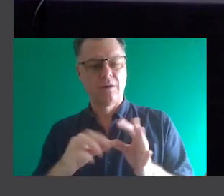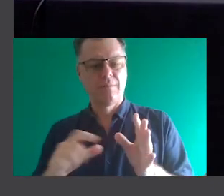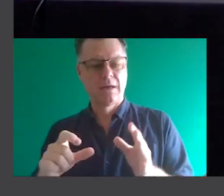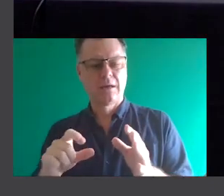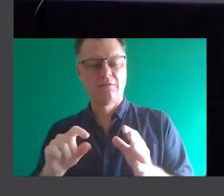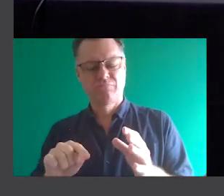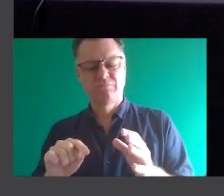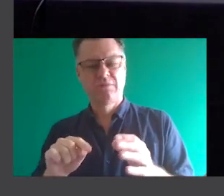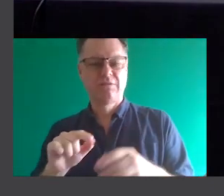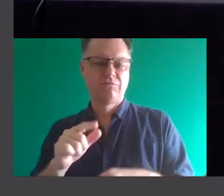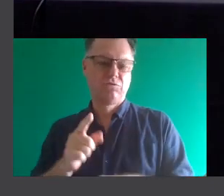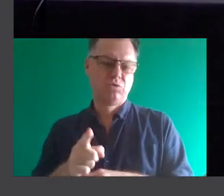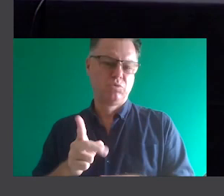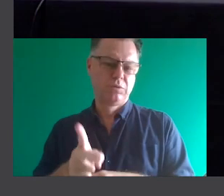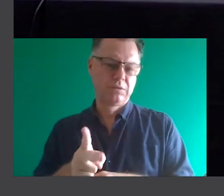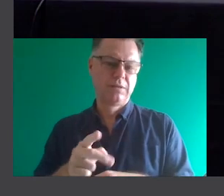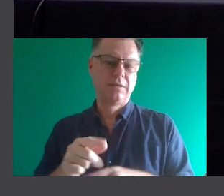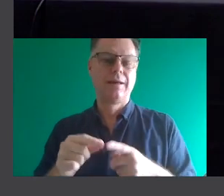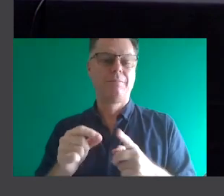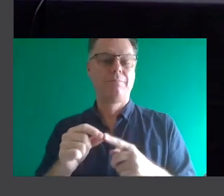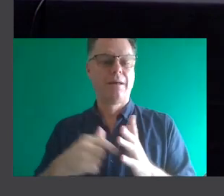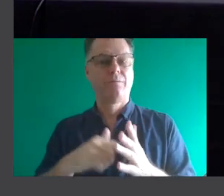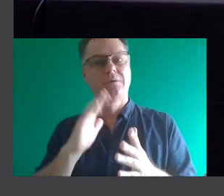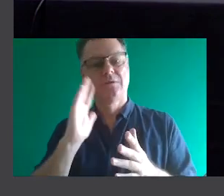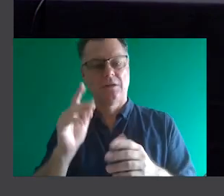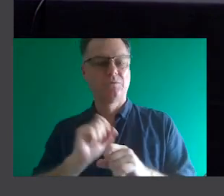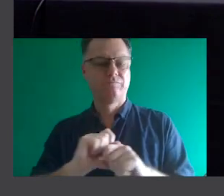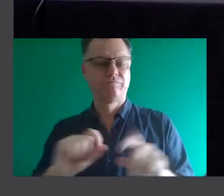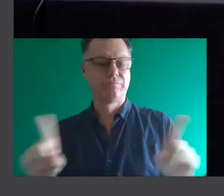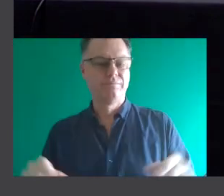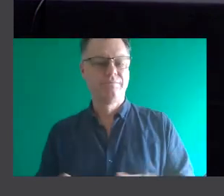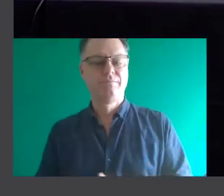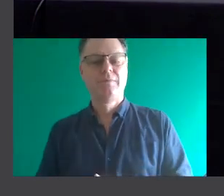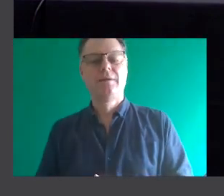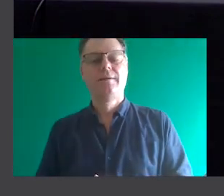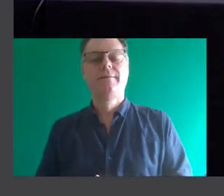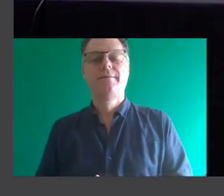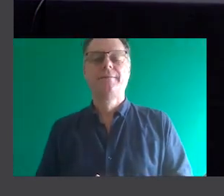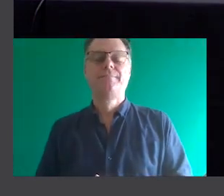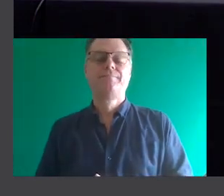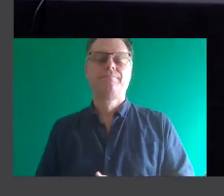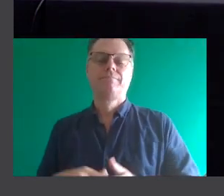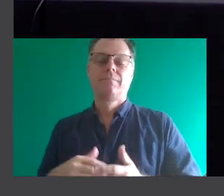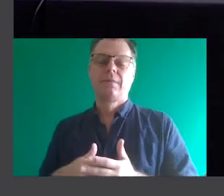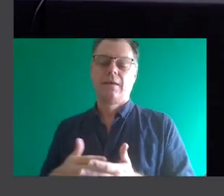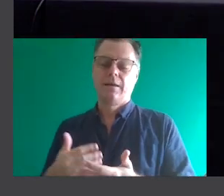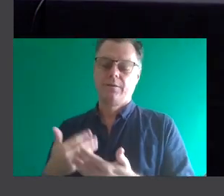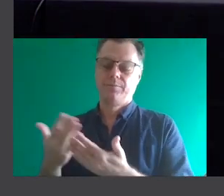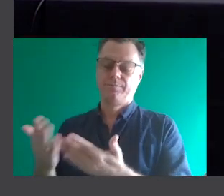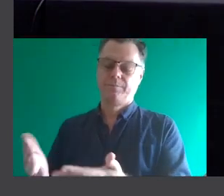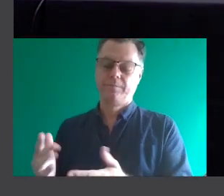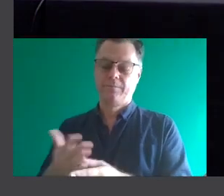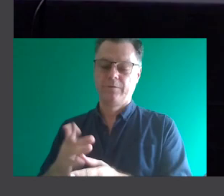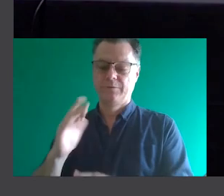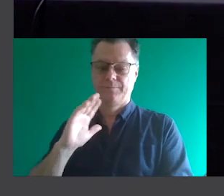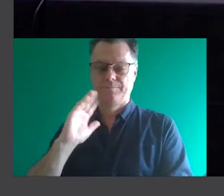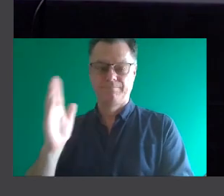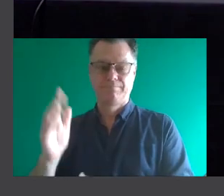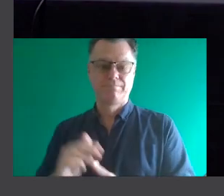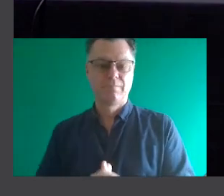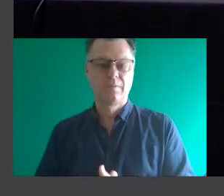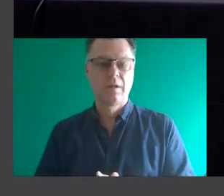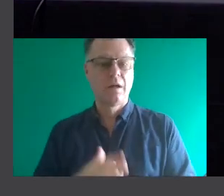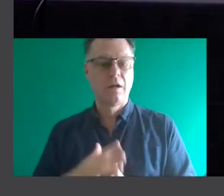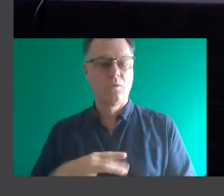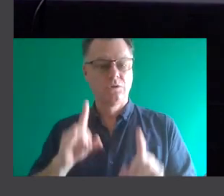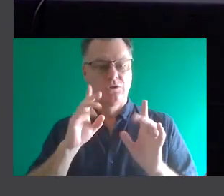the IBAC website in the coming weeks, and we'll also share the presentation slides. So now, just before I hand over to